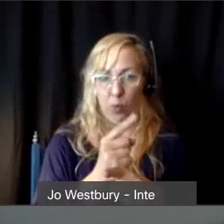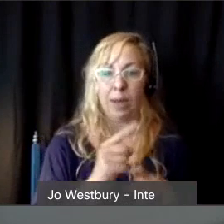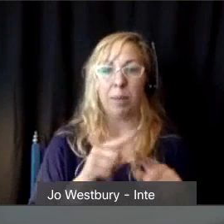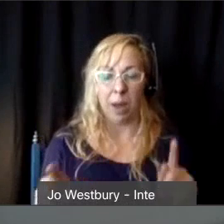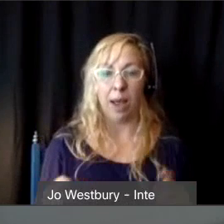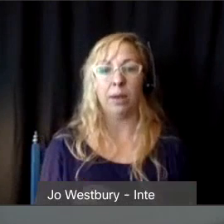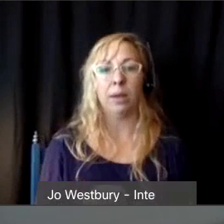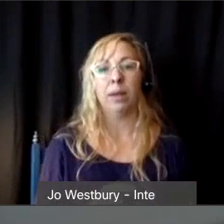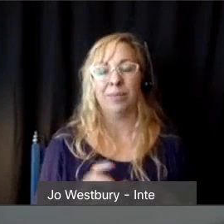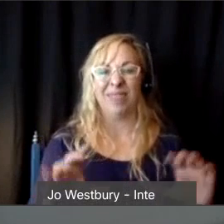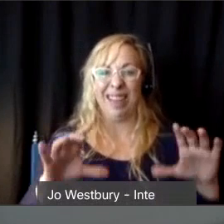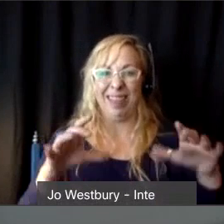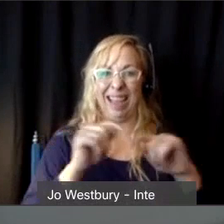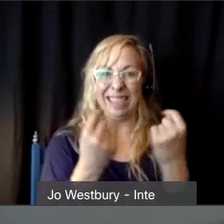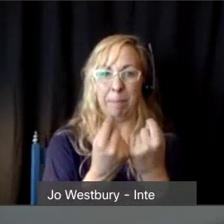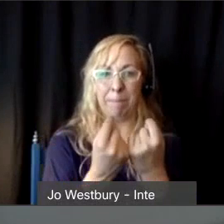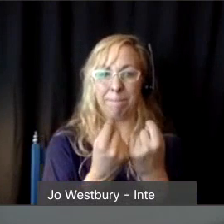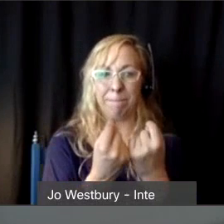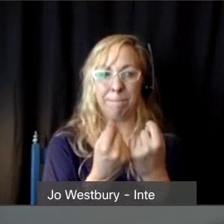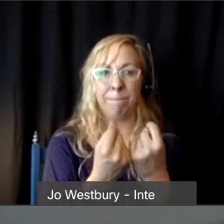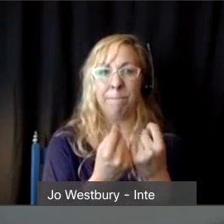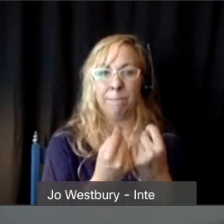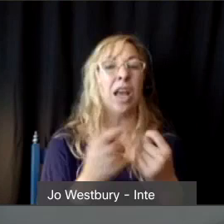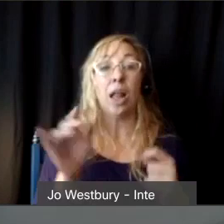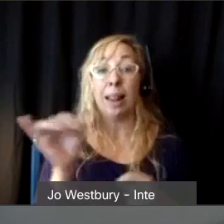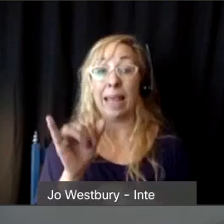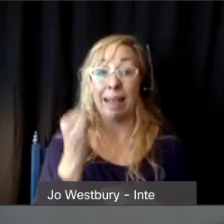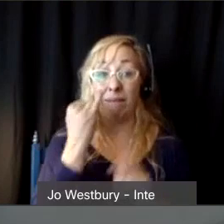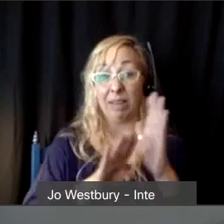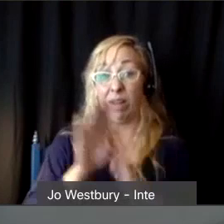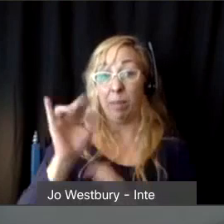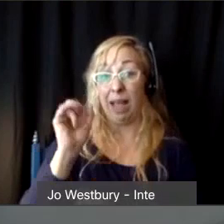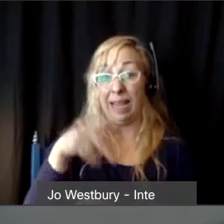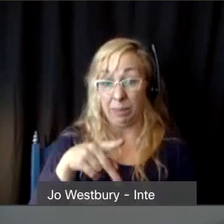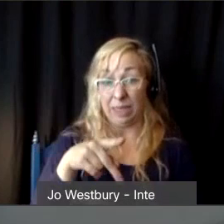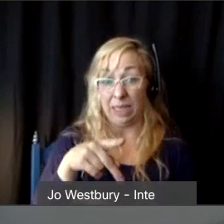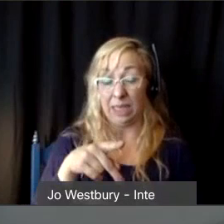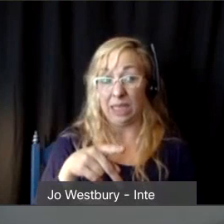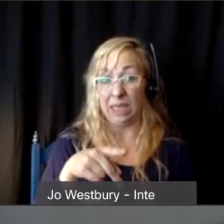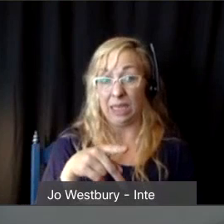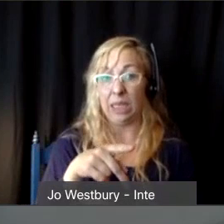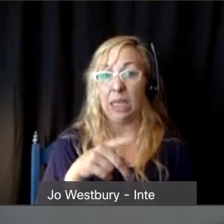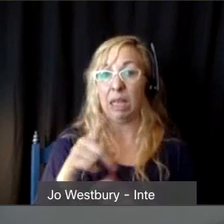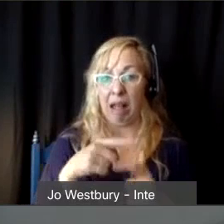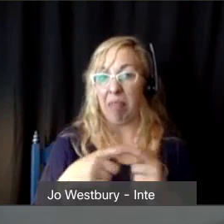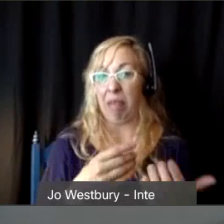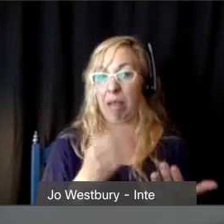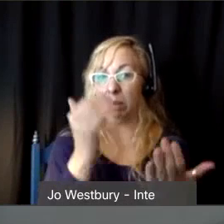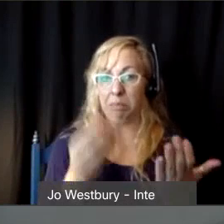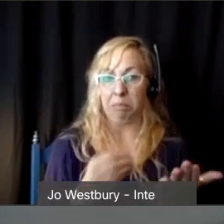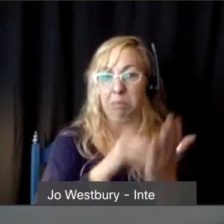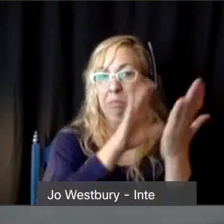the interdisciplinary, like when they're developing the ISP and then an assessment done and then the equipment